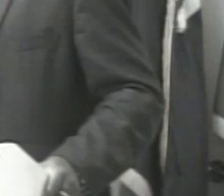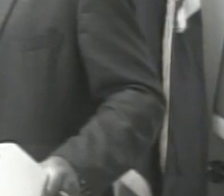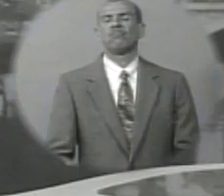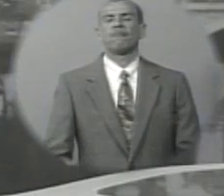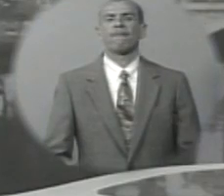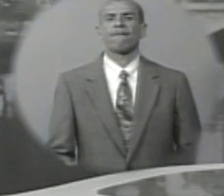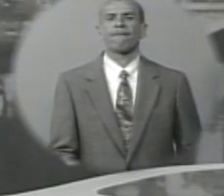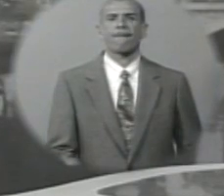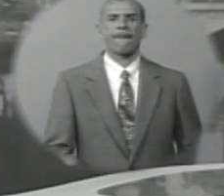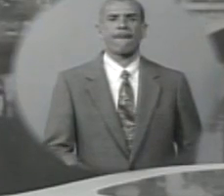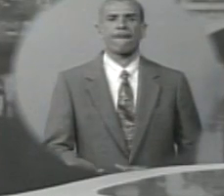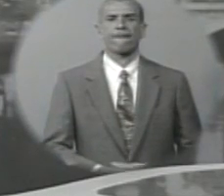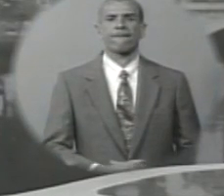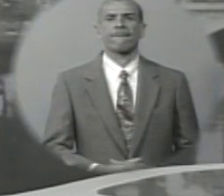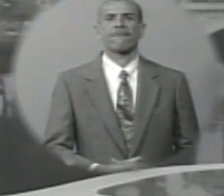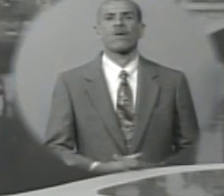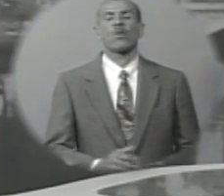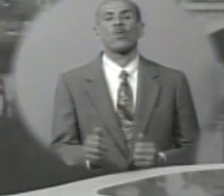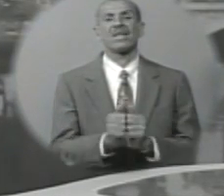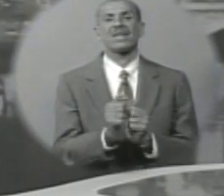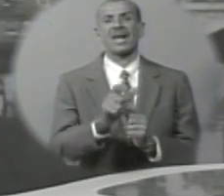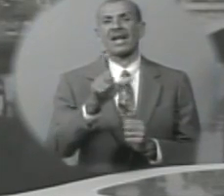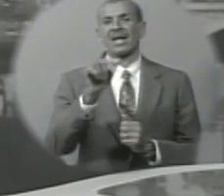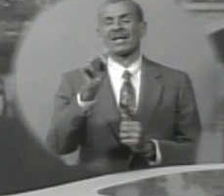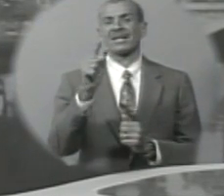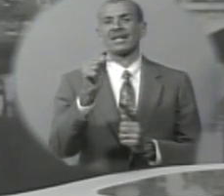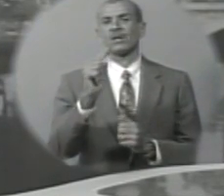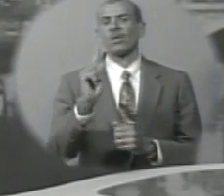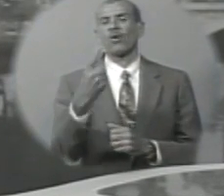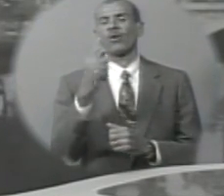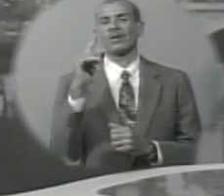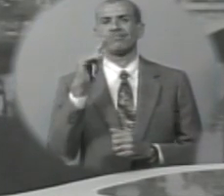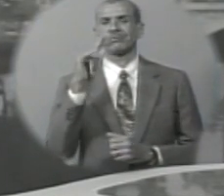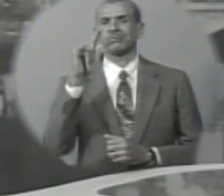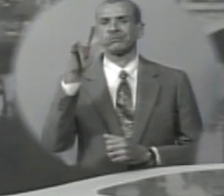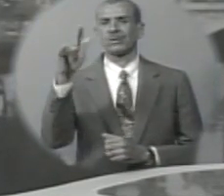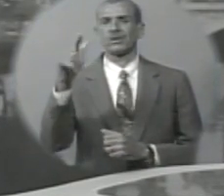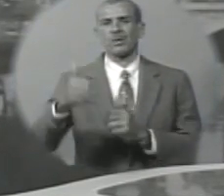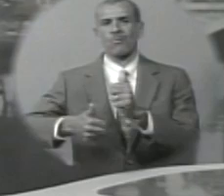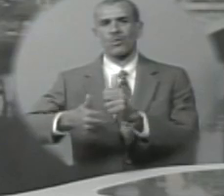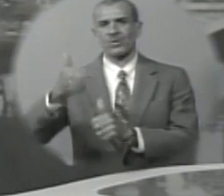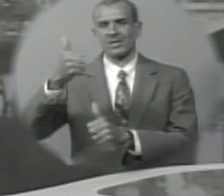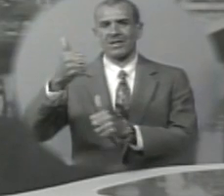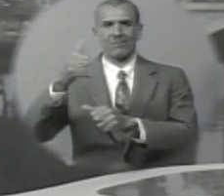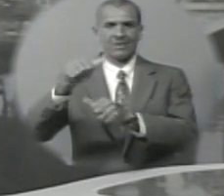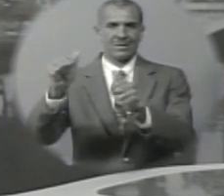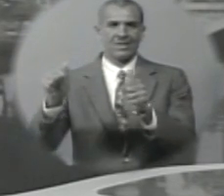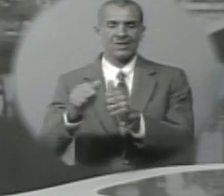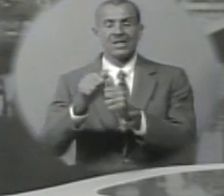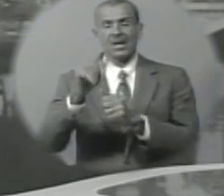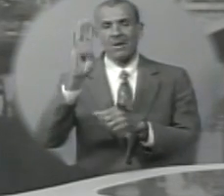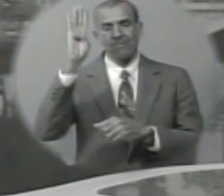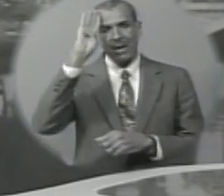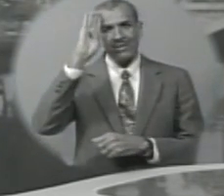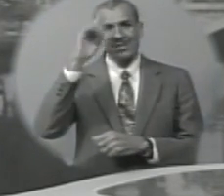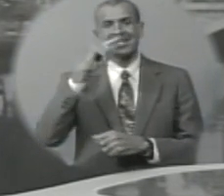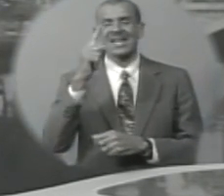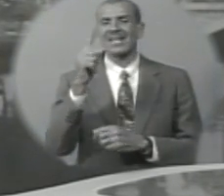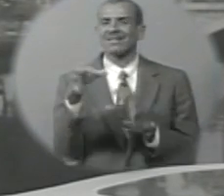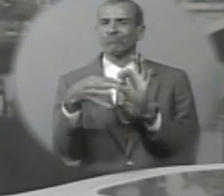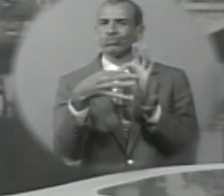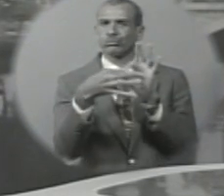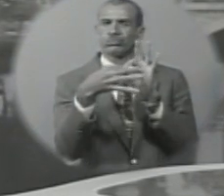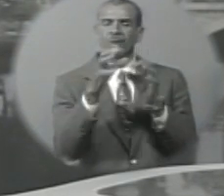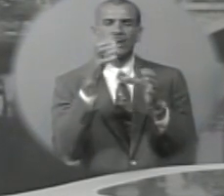posts. Well, with LEAT being the only carrier going to almost all of the territories, Mr. Brathwaite says direct communication with the